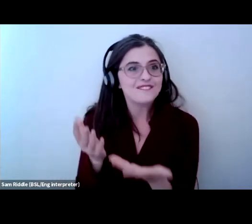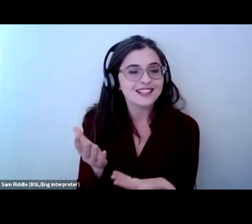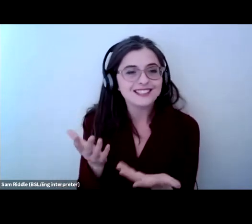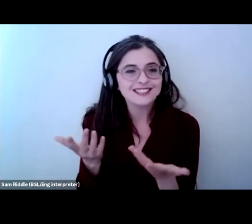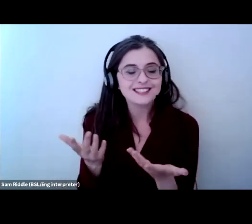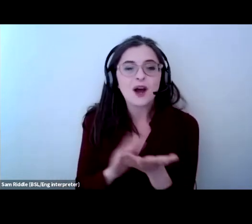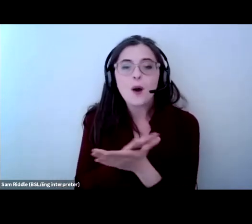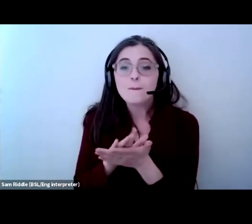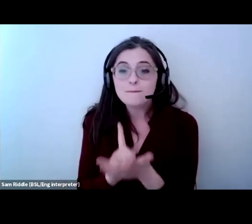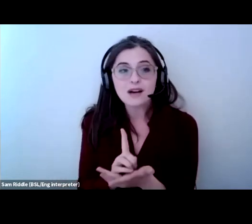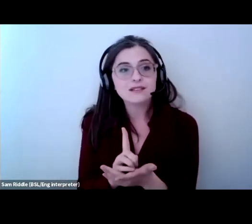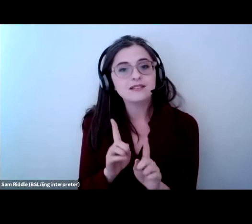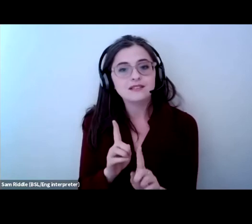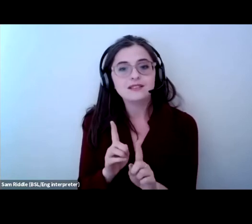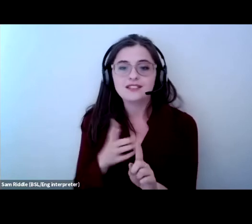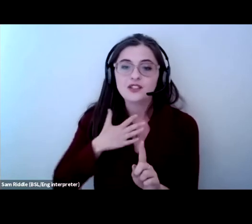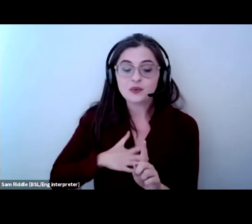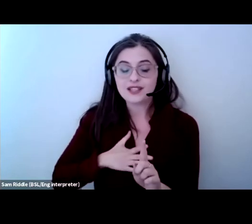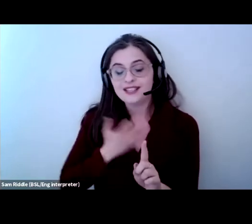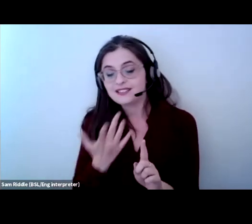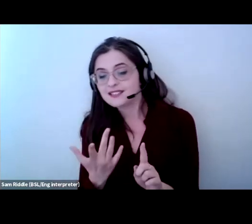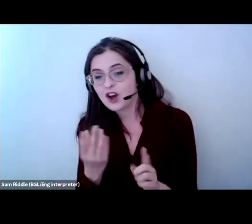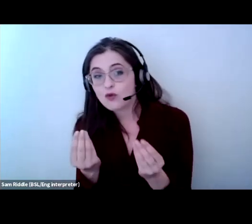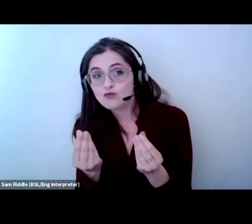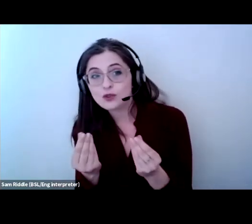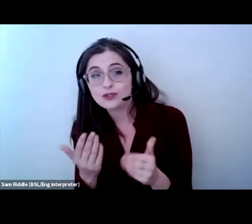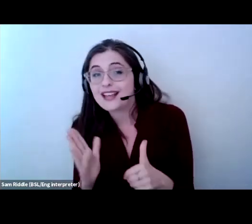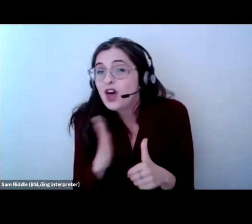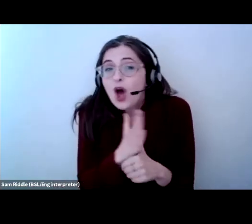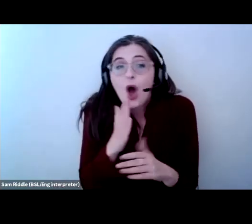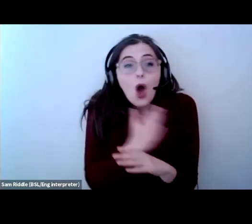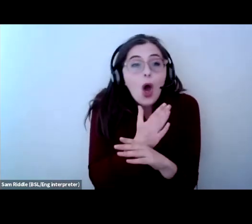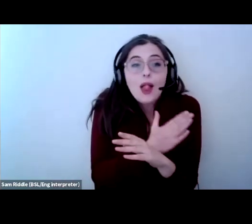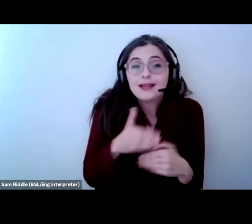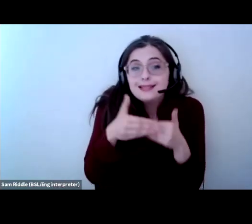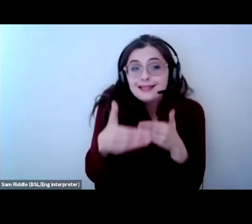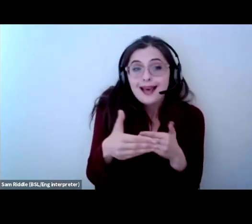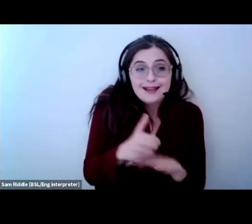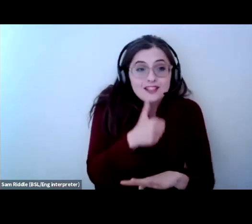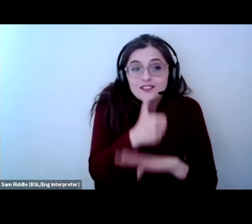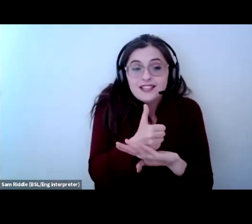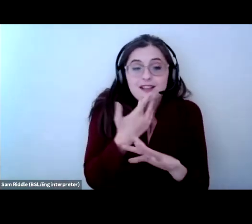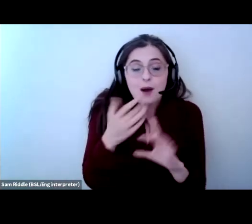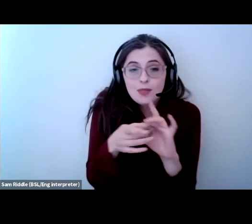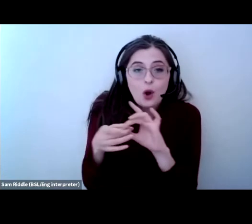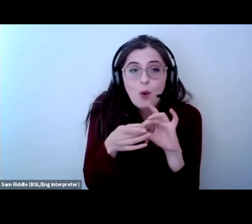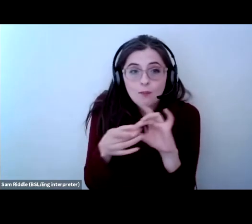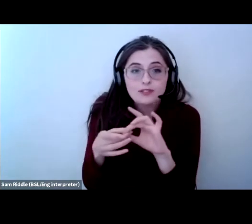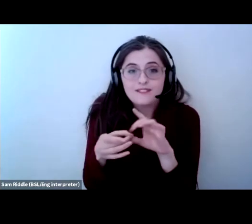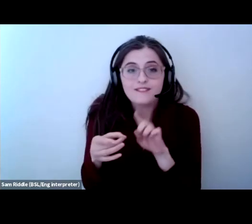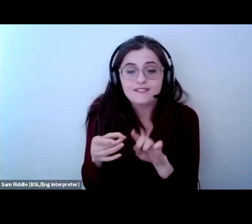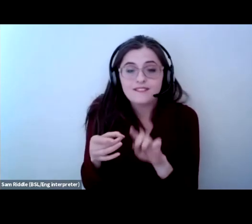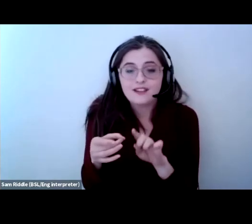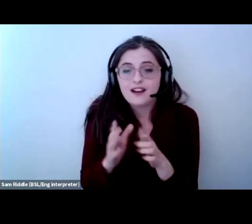of resources to support people at the very, very early stages of setting up the cooperative. And so that's